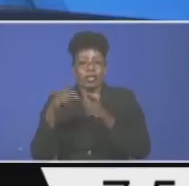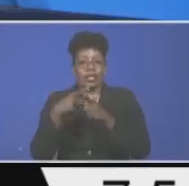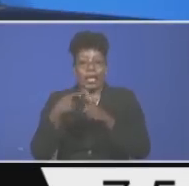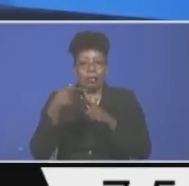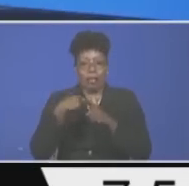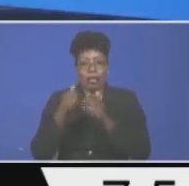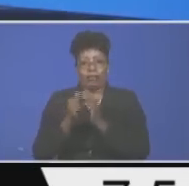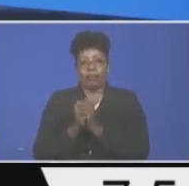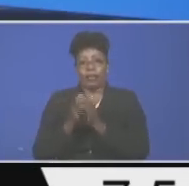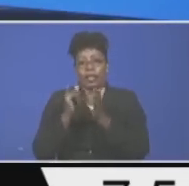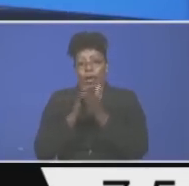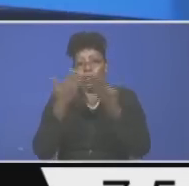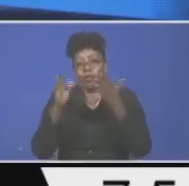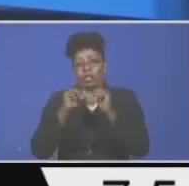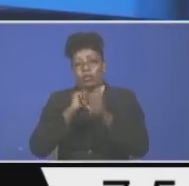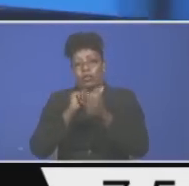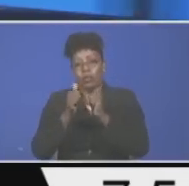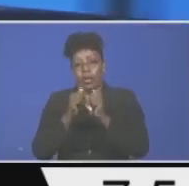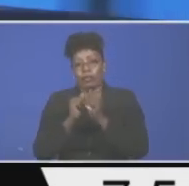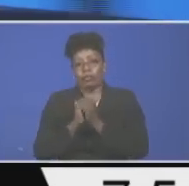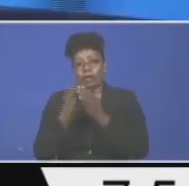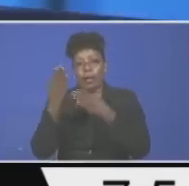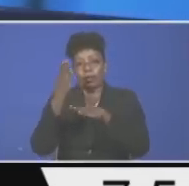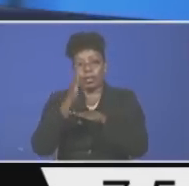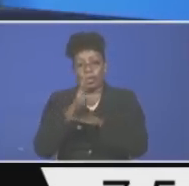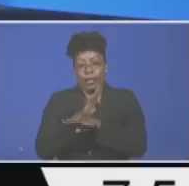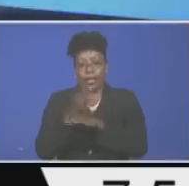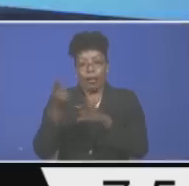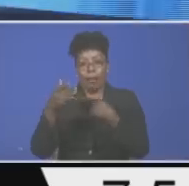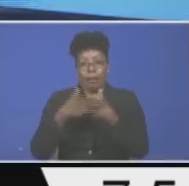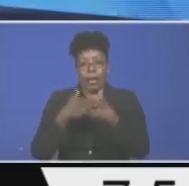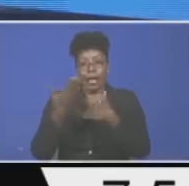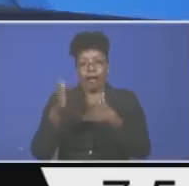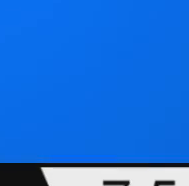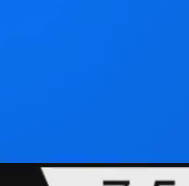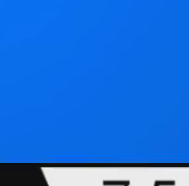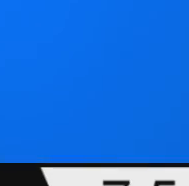do it for sports. Stay tuned. The Bahamas Tonight comes back after the break.